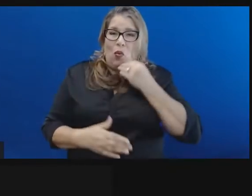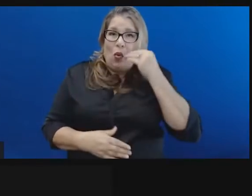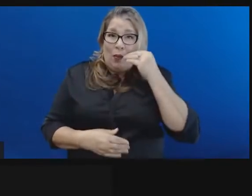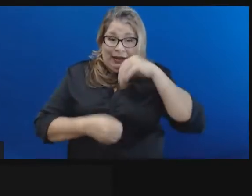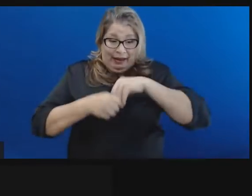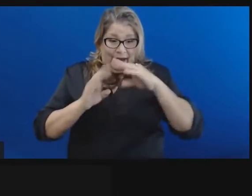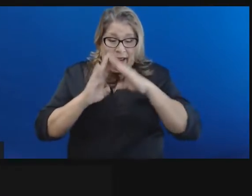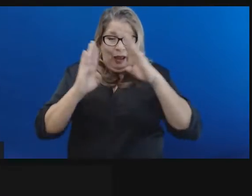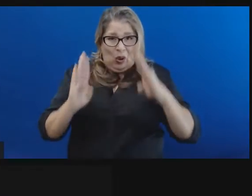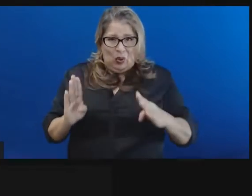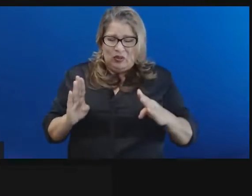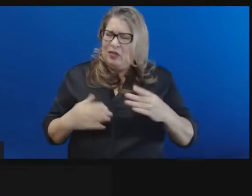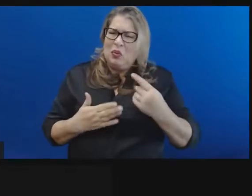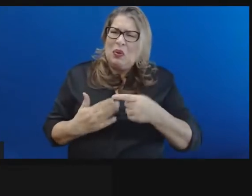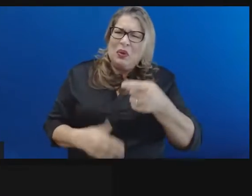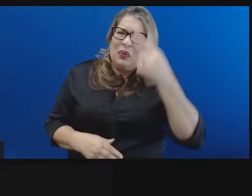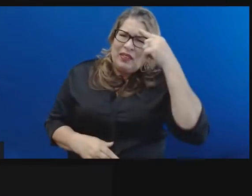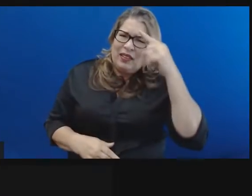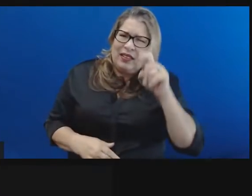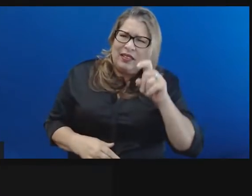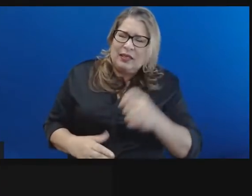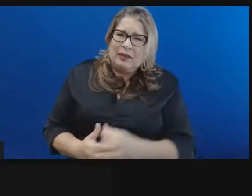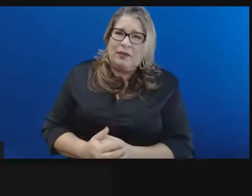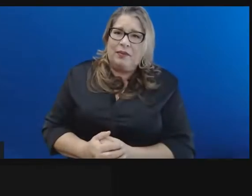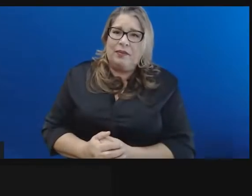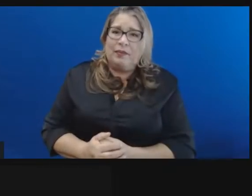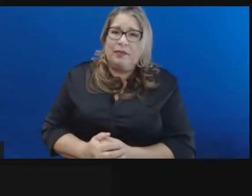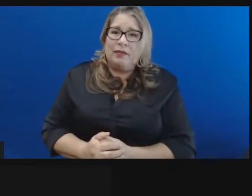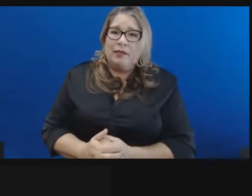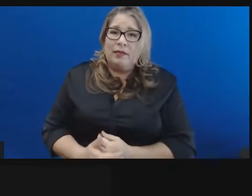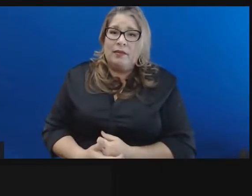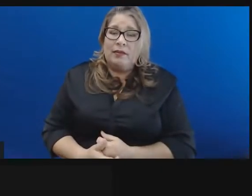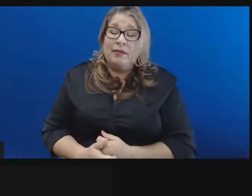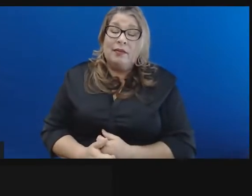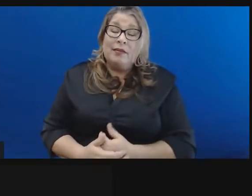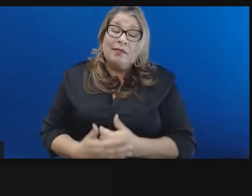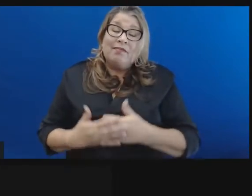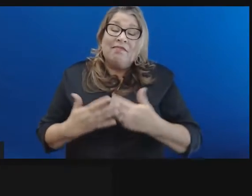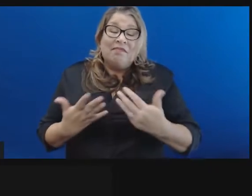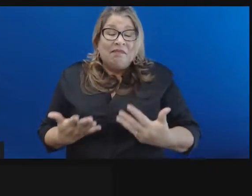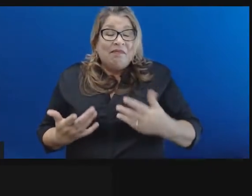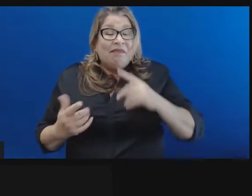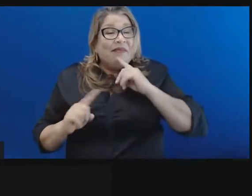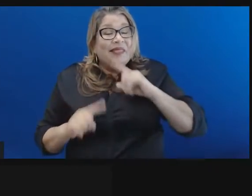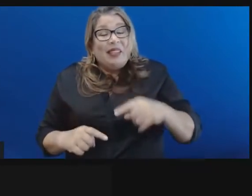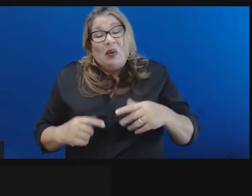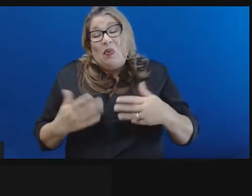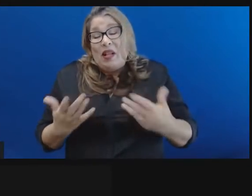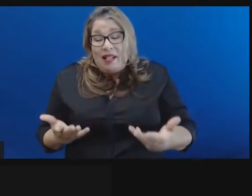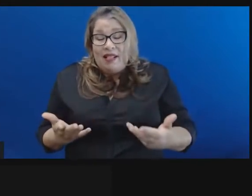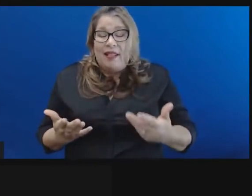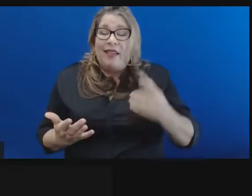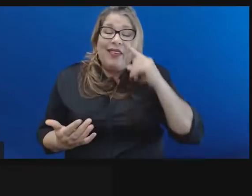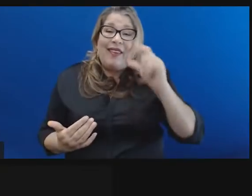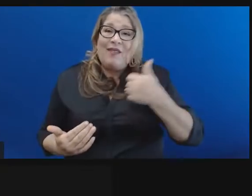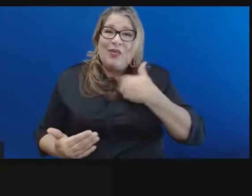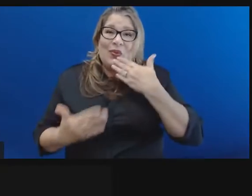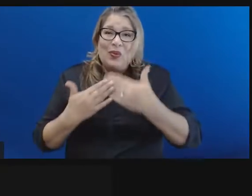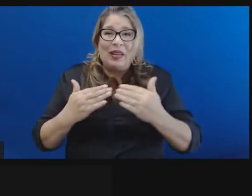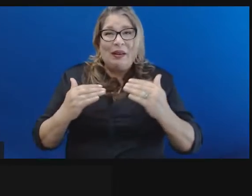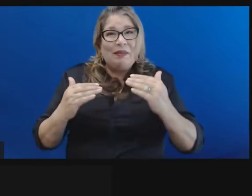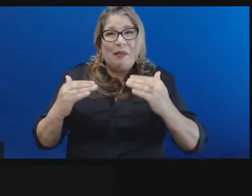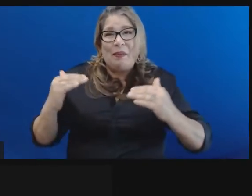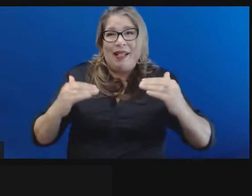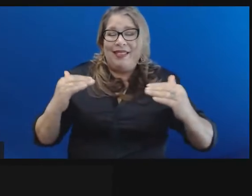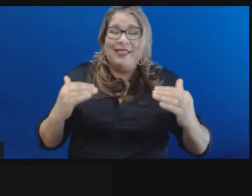Look, this is a balance. I think it's sound science. We know that we talk about how, sort of backyard